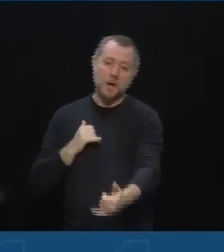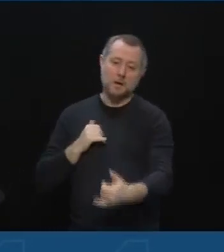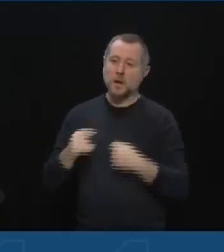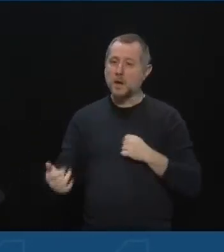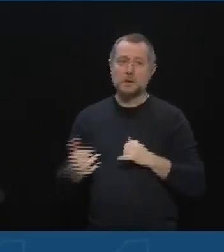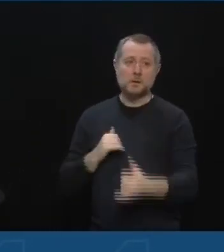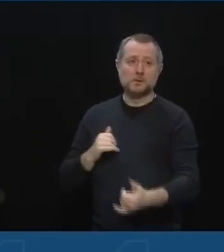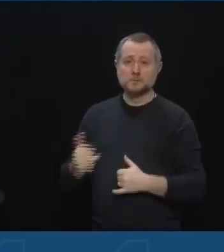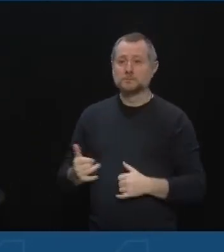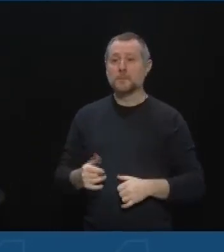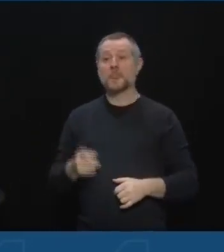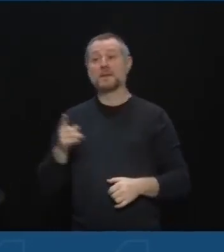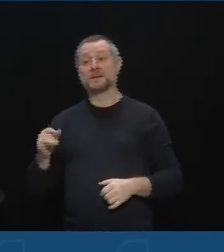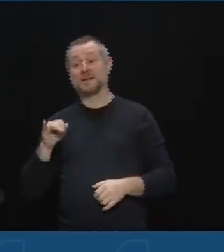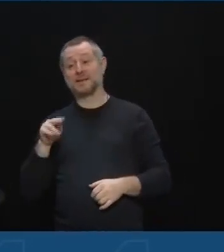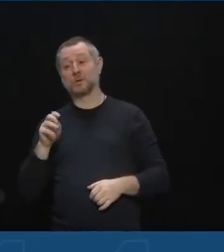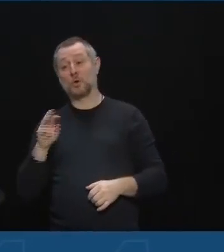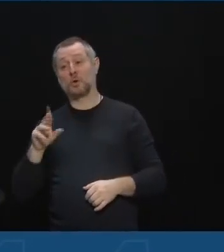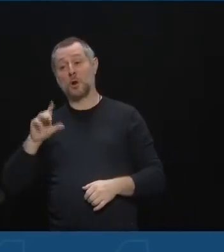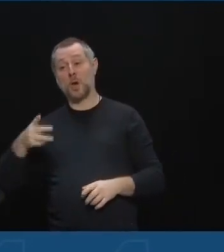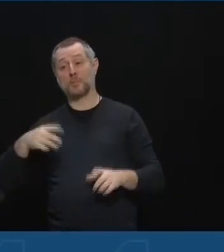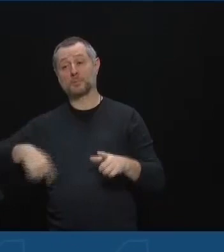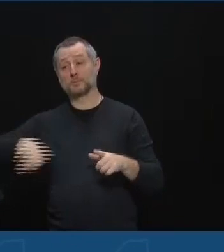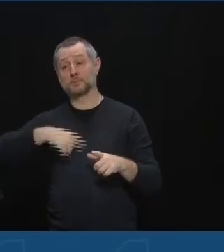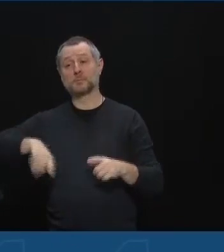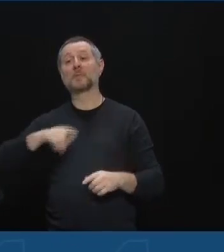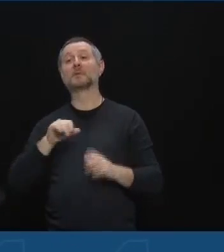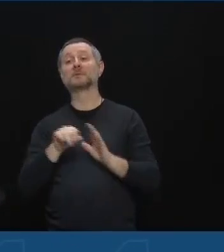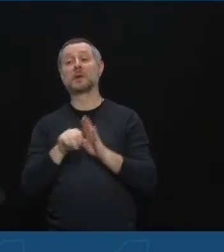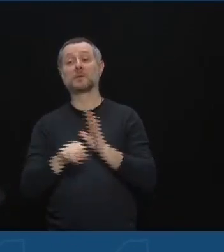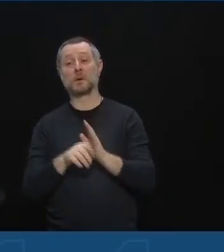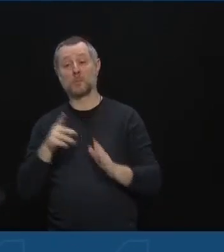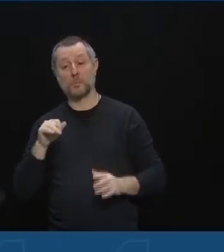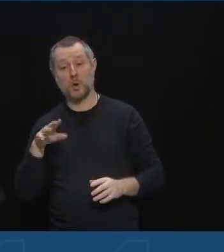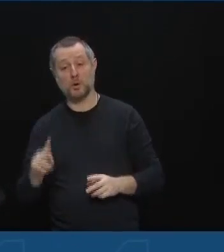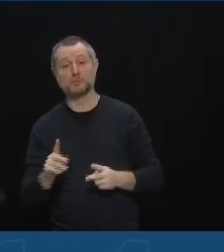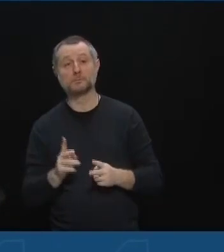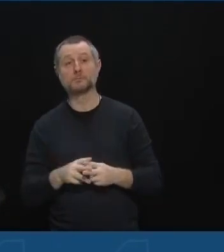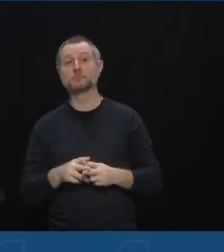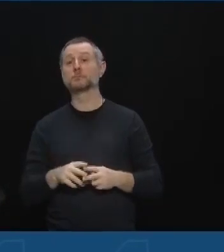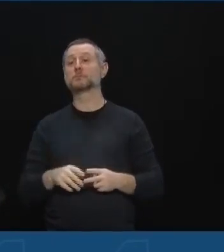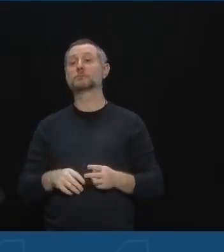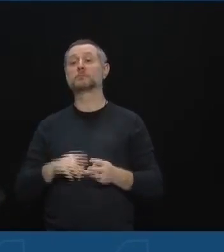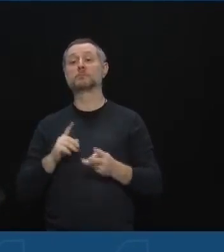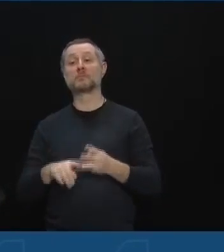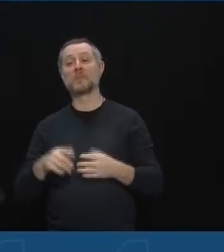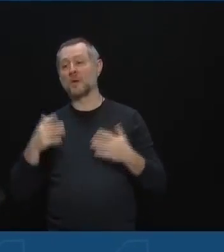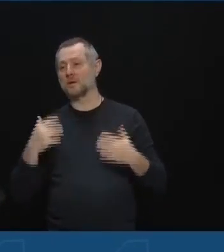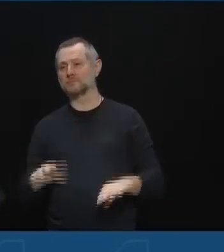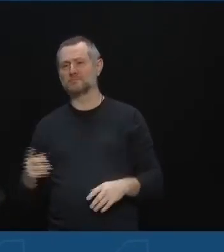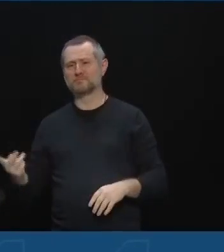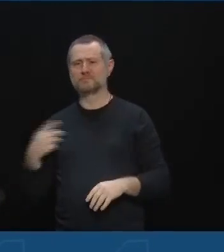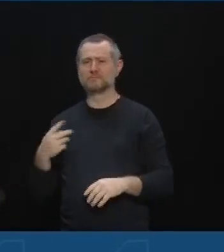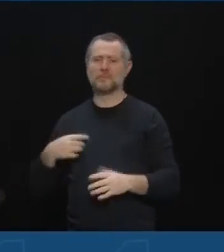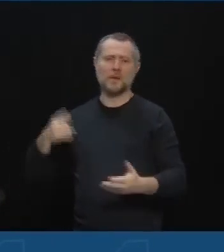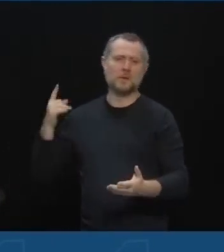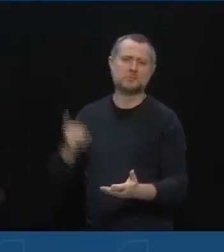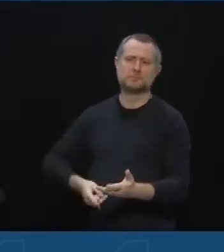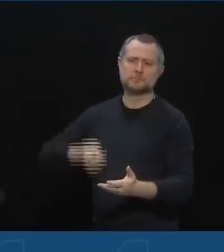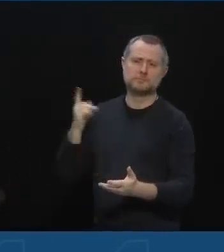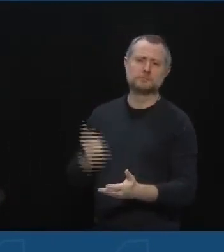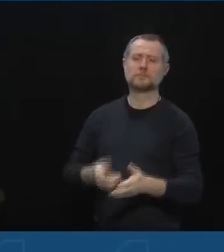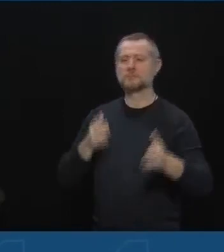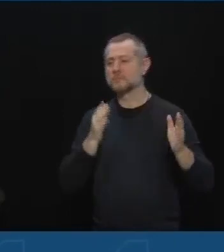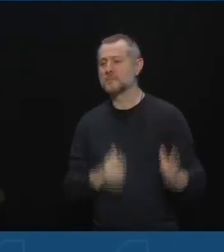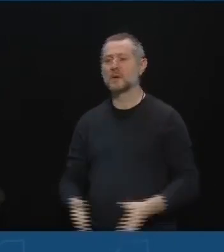the interloop, the state park, already, we have had dozens of conversations about the planning stage of the state park. We're